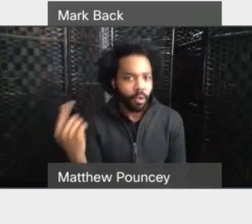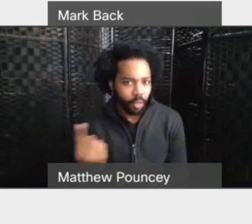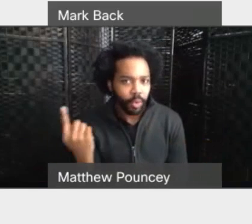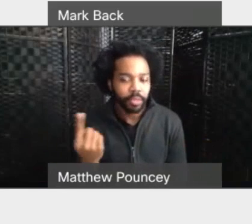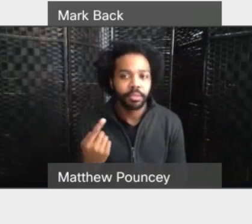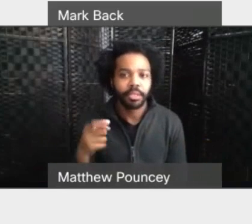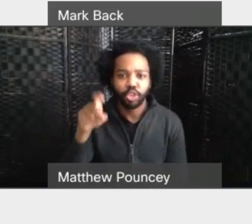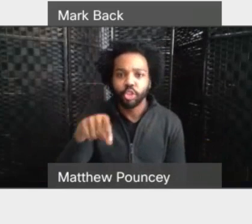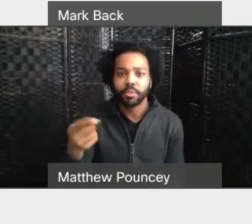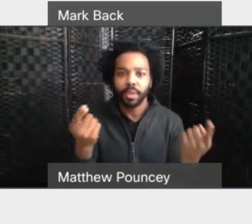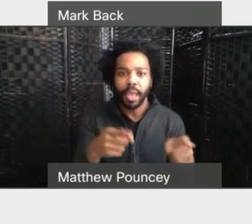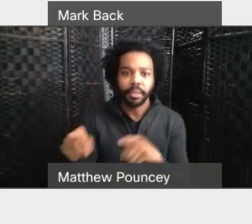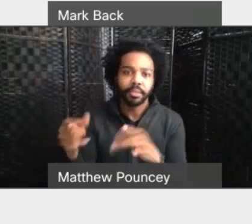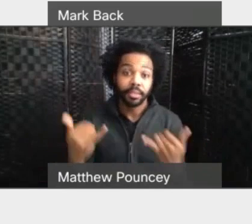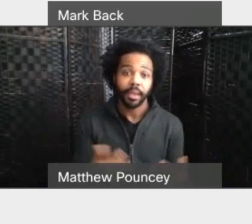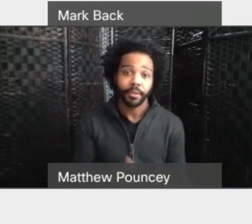need to be happening now.